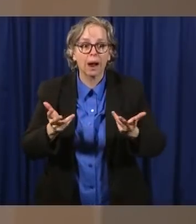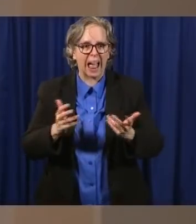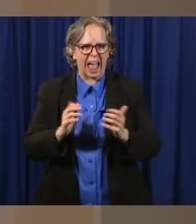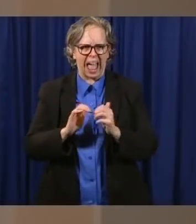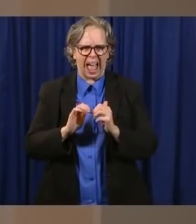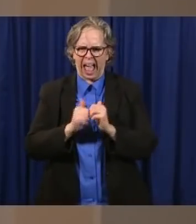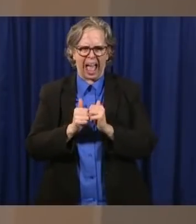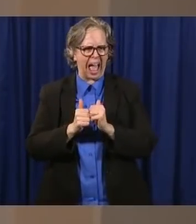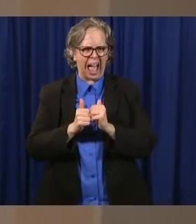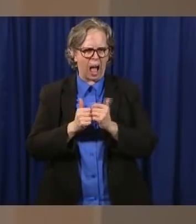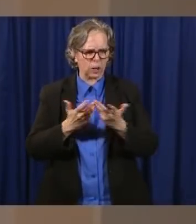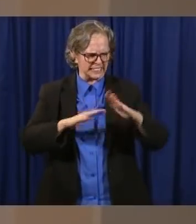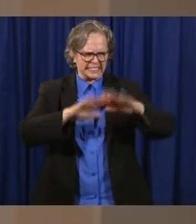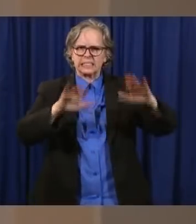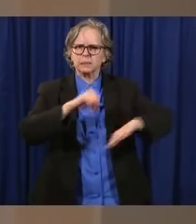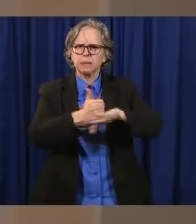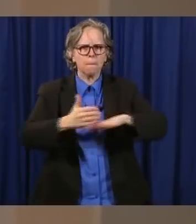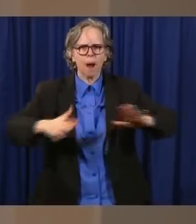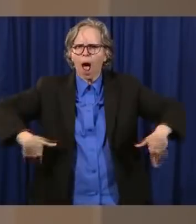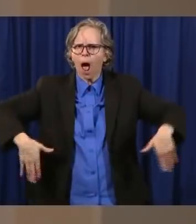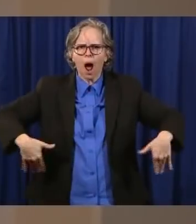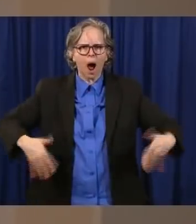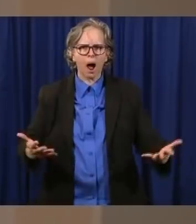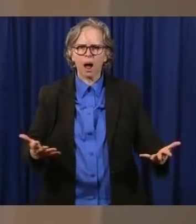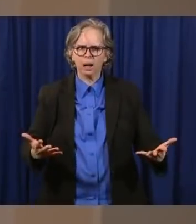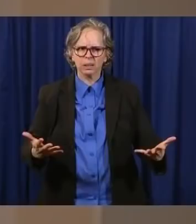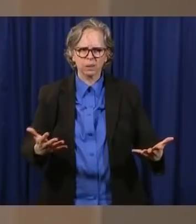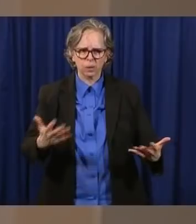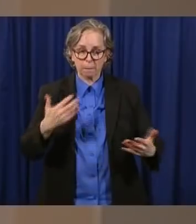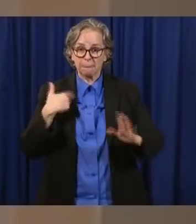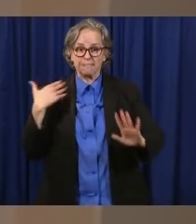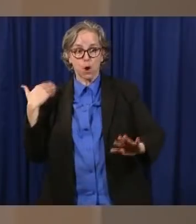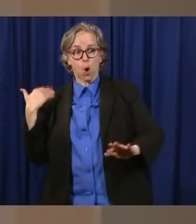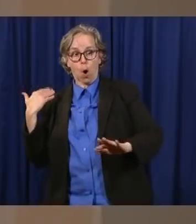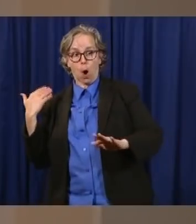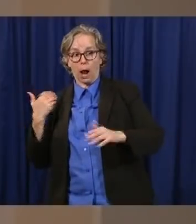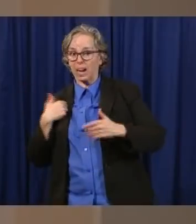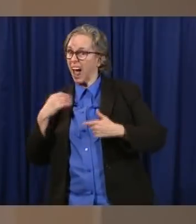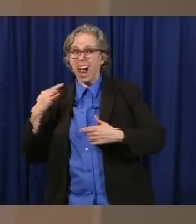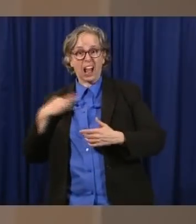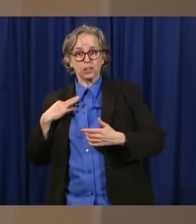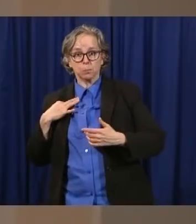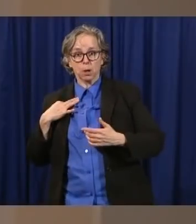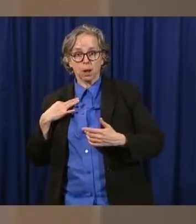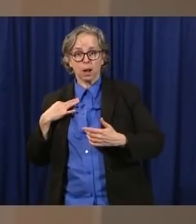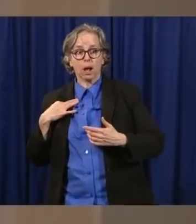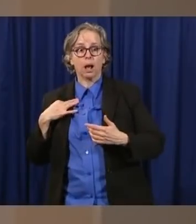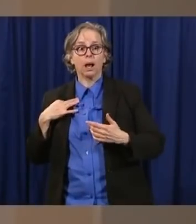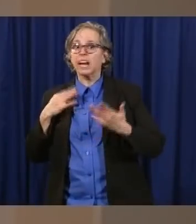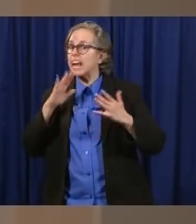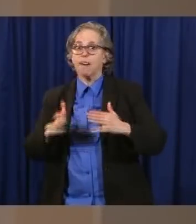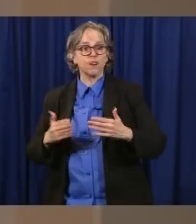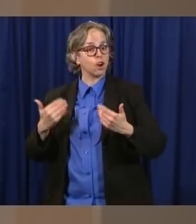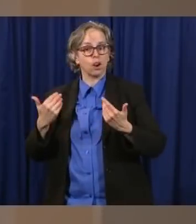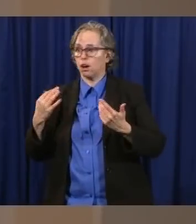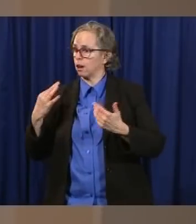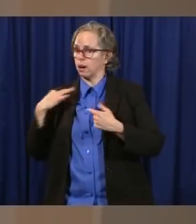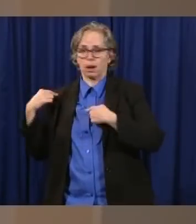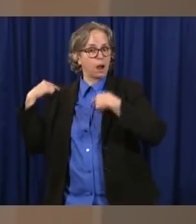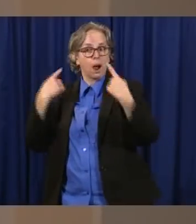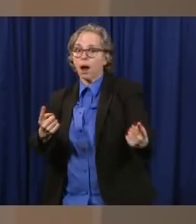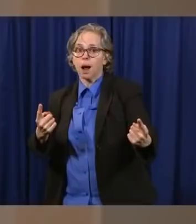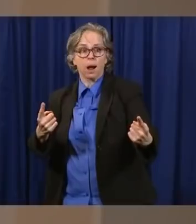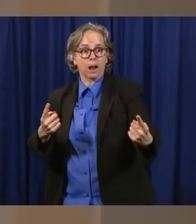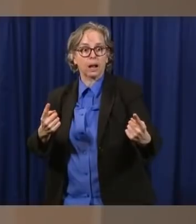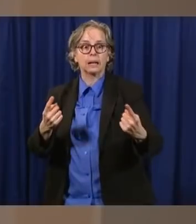apply because they're not eligible in the current system. So an entirely new system is going to need